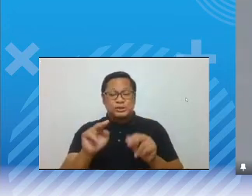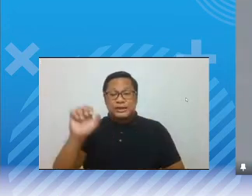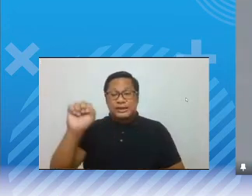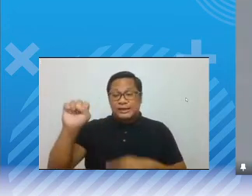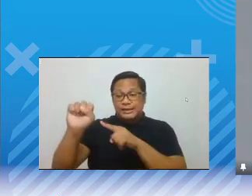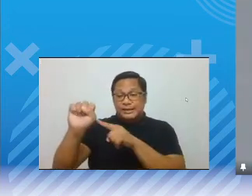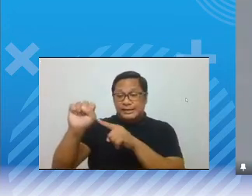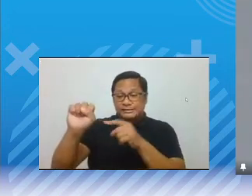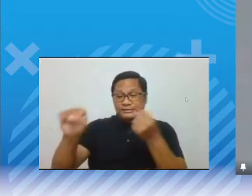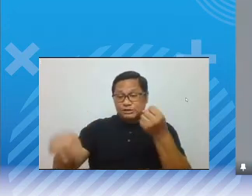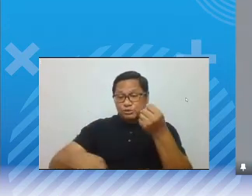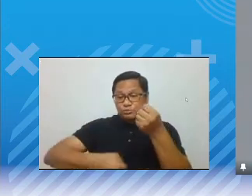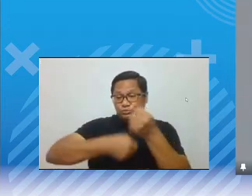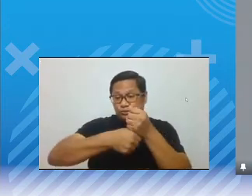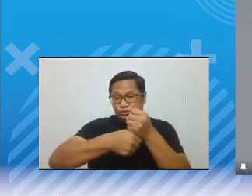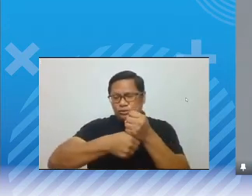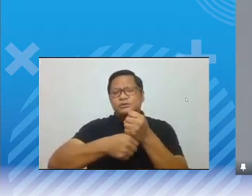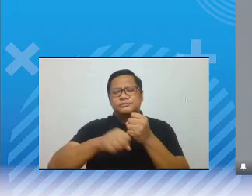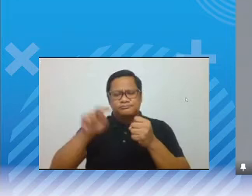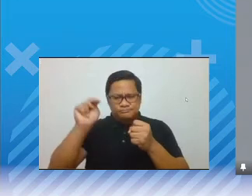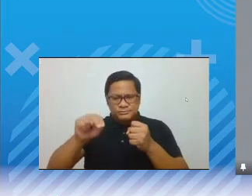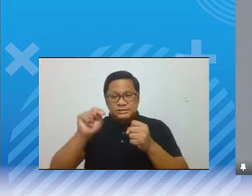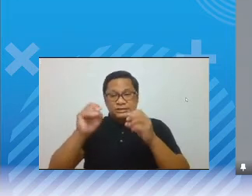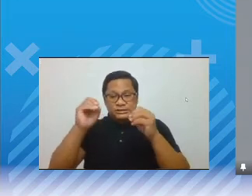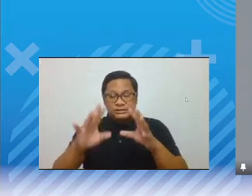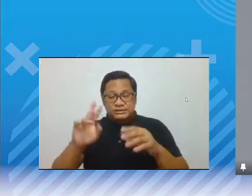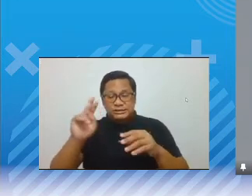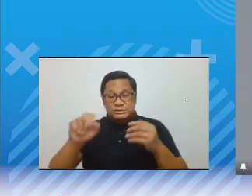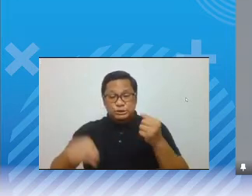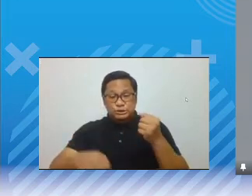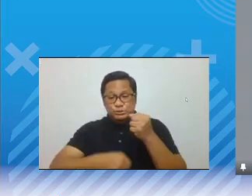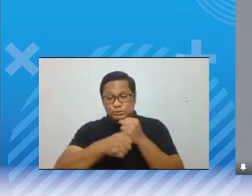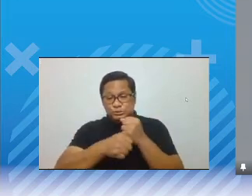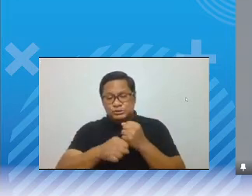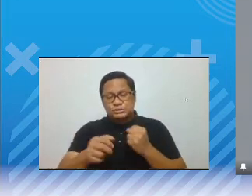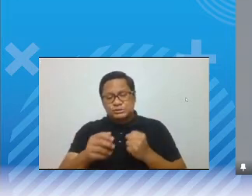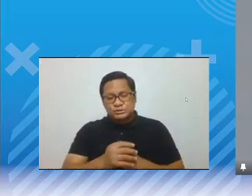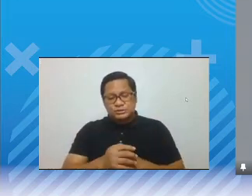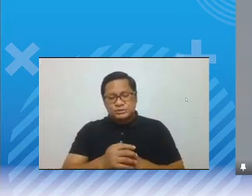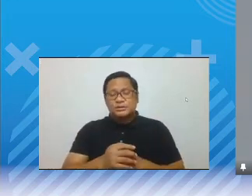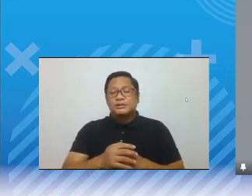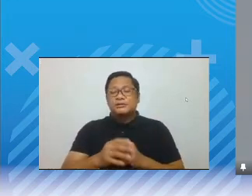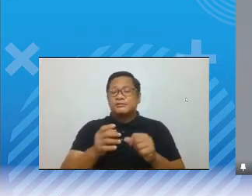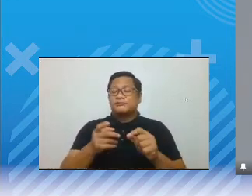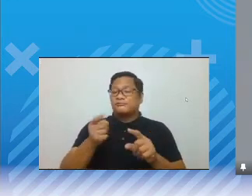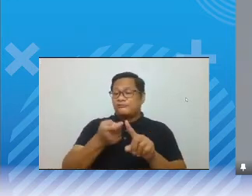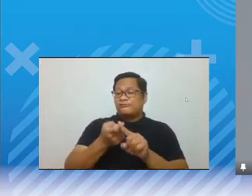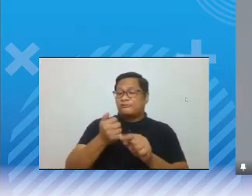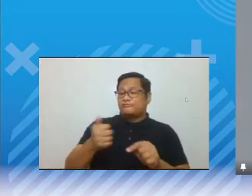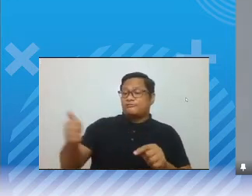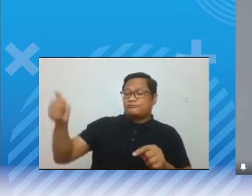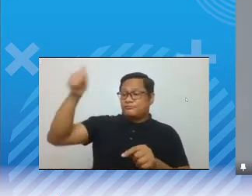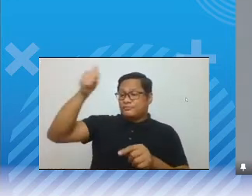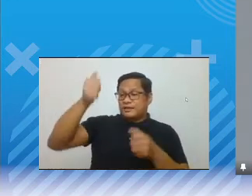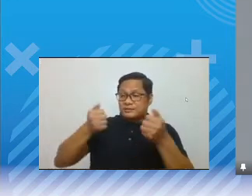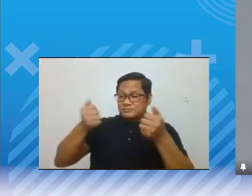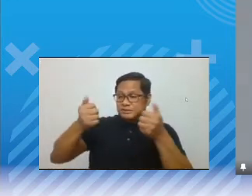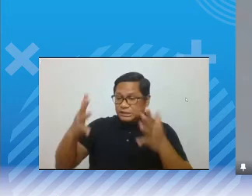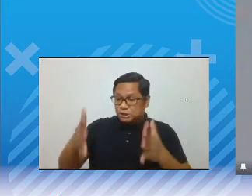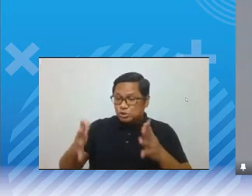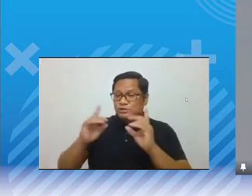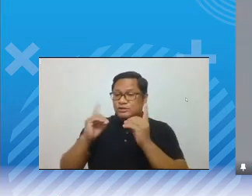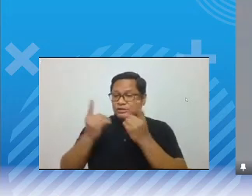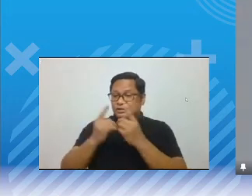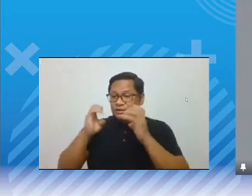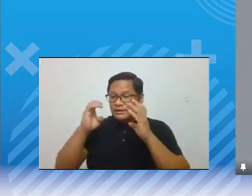support. Teachers really need support, not just from administrators or from DepEd or from the